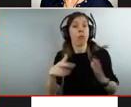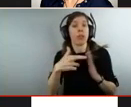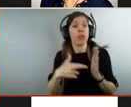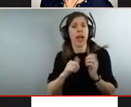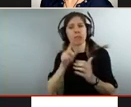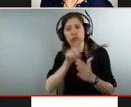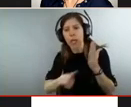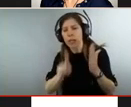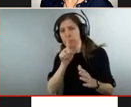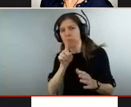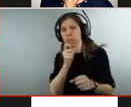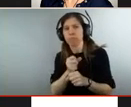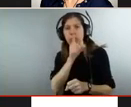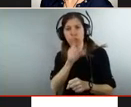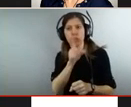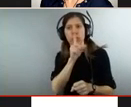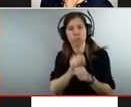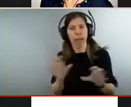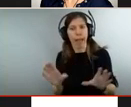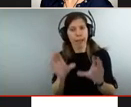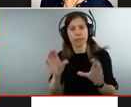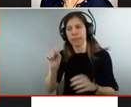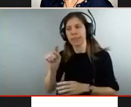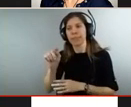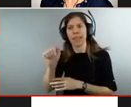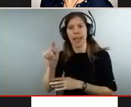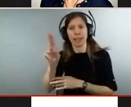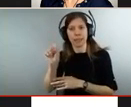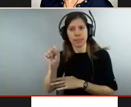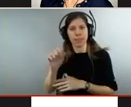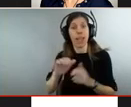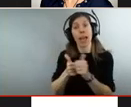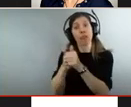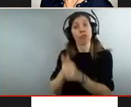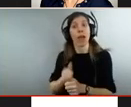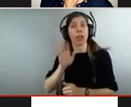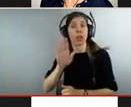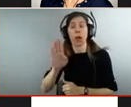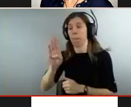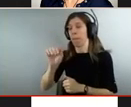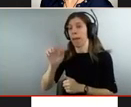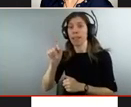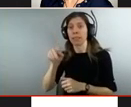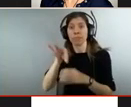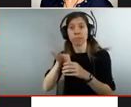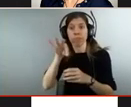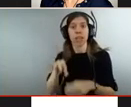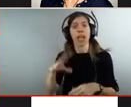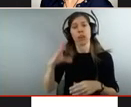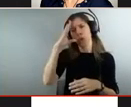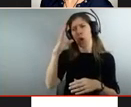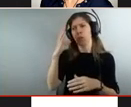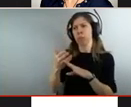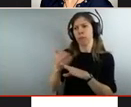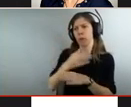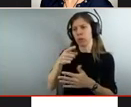status and make sure that it is active. How to track your ballot. Finding out what is on your ballot,